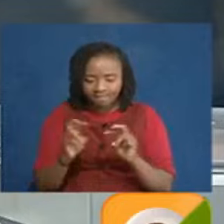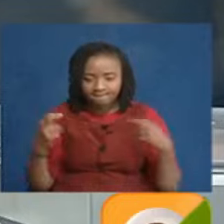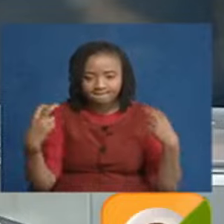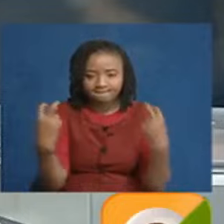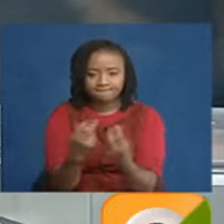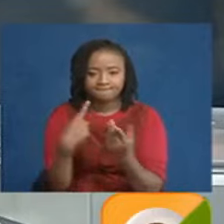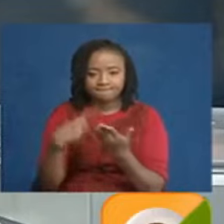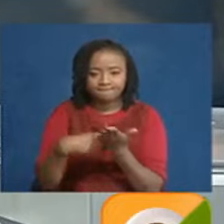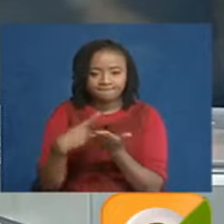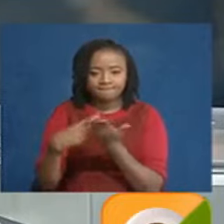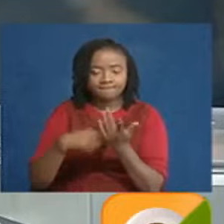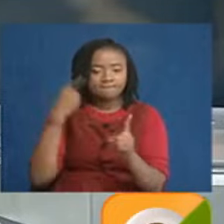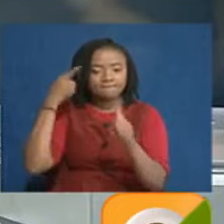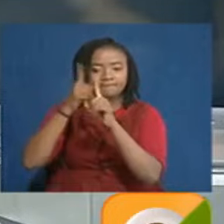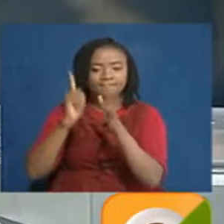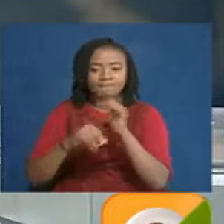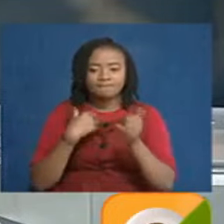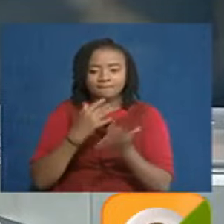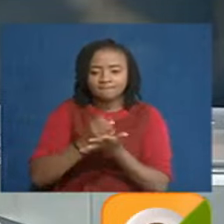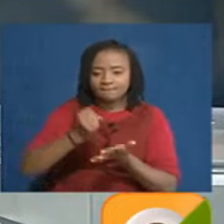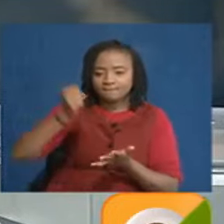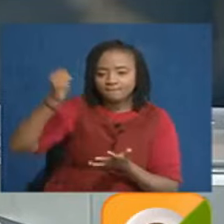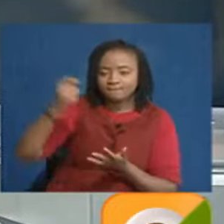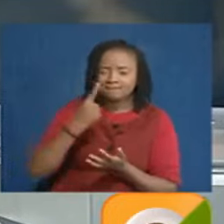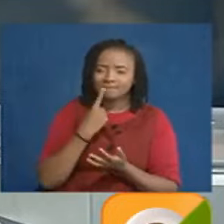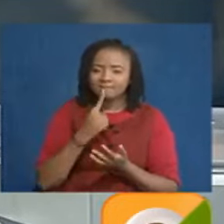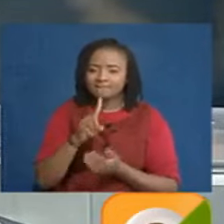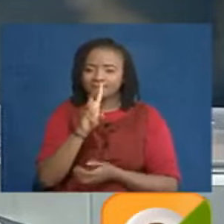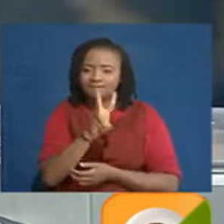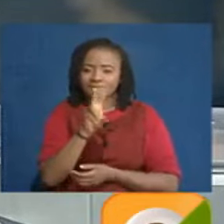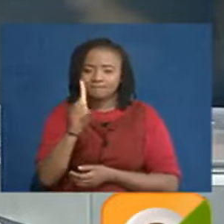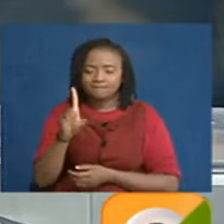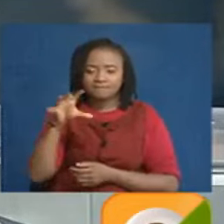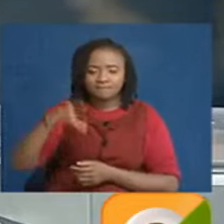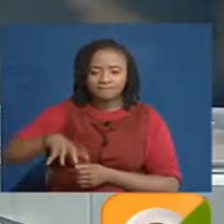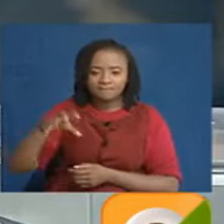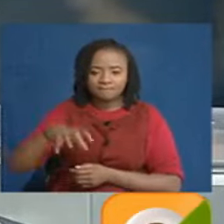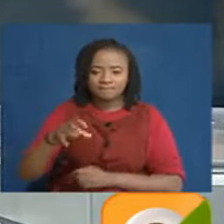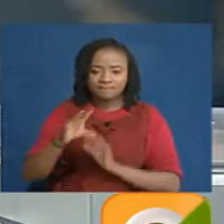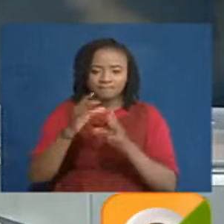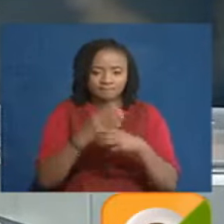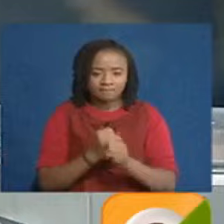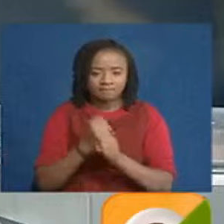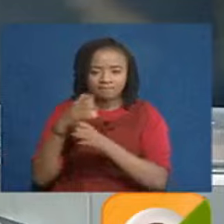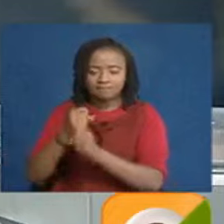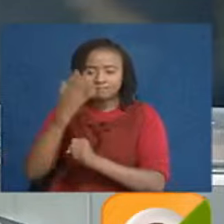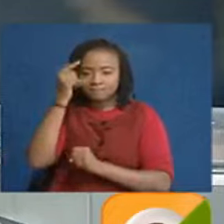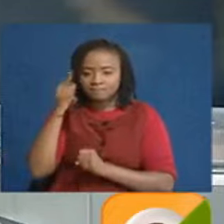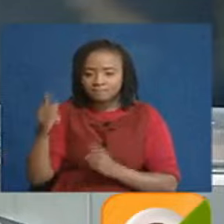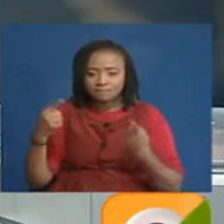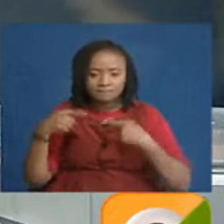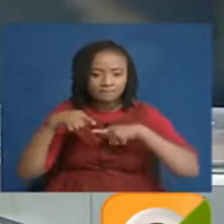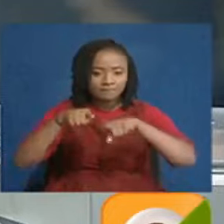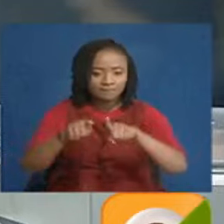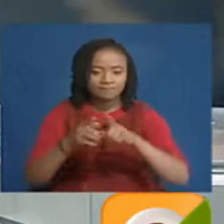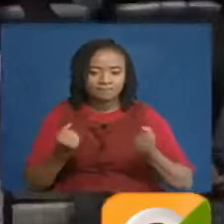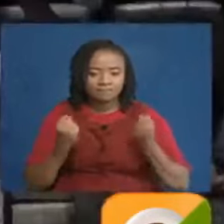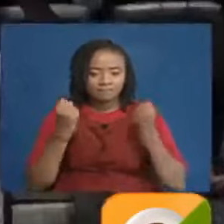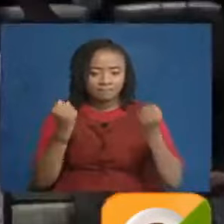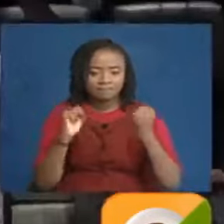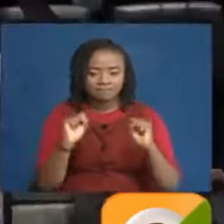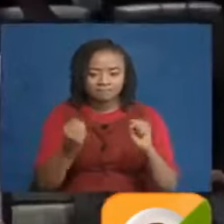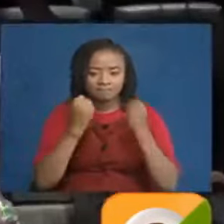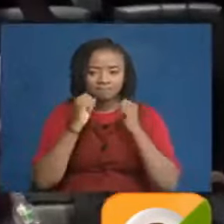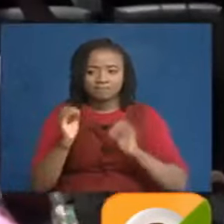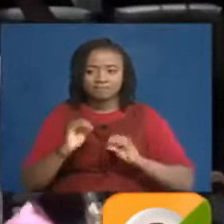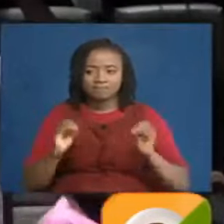the decision to suspend 121 matatu SACCOs for non-compliance with road safety regulations. MOA Kisumu